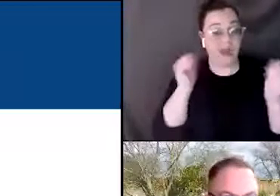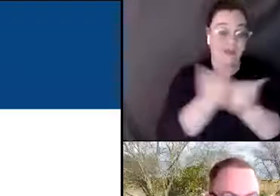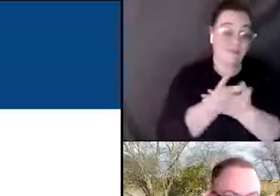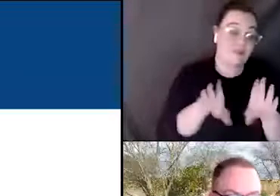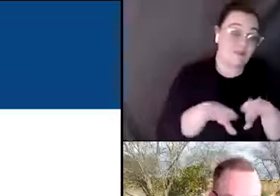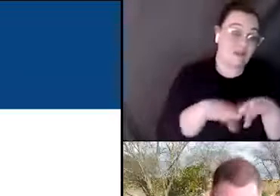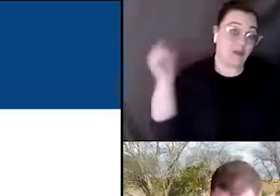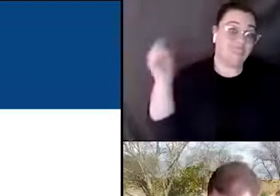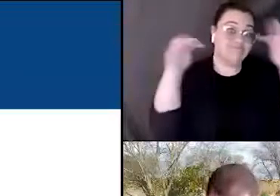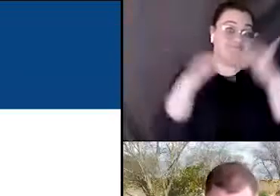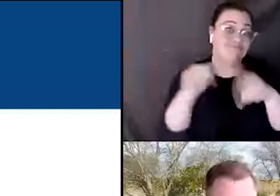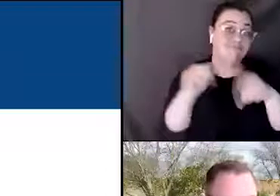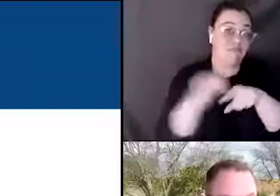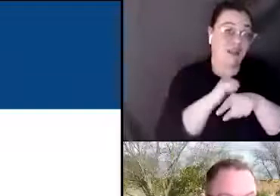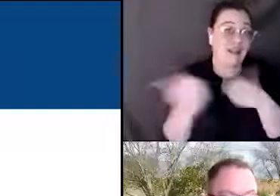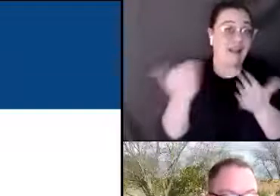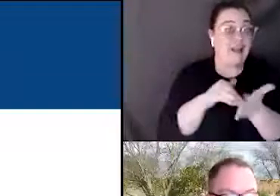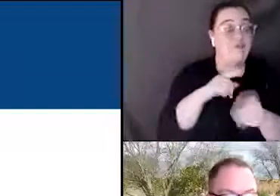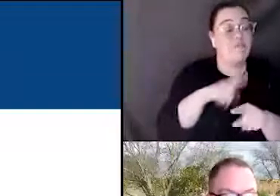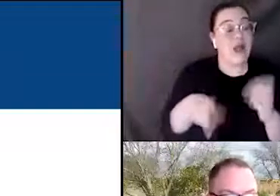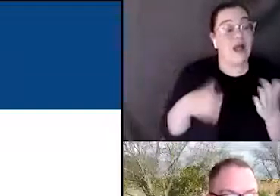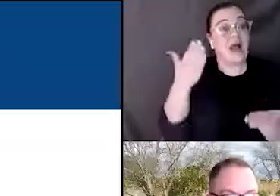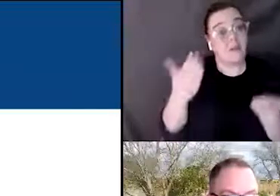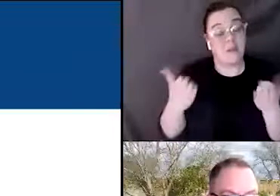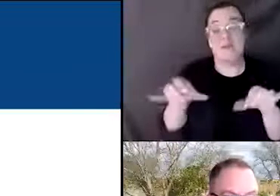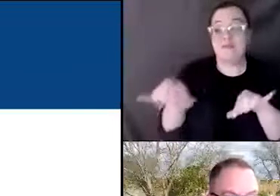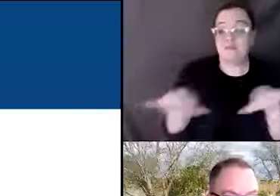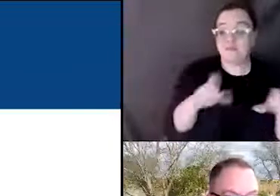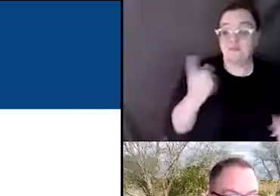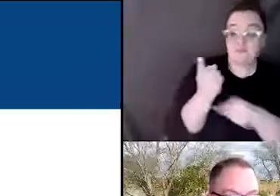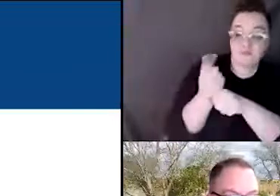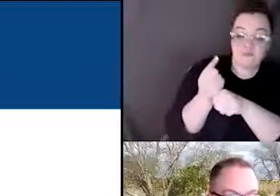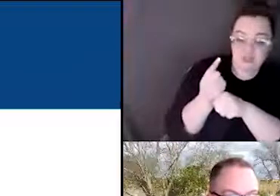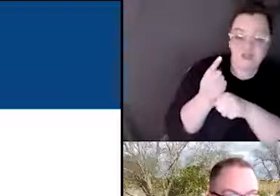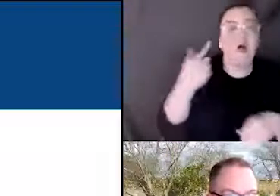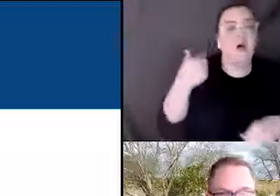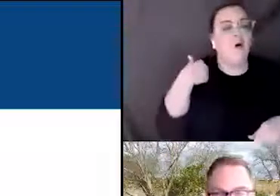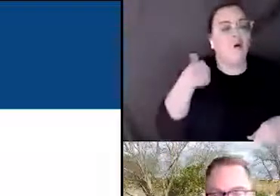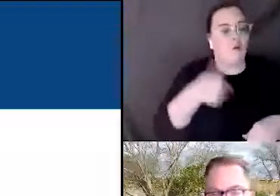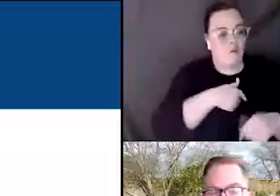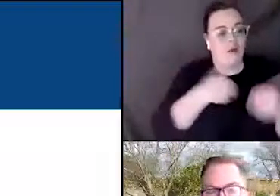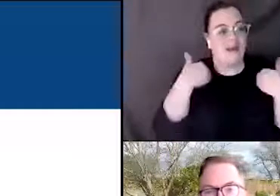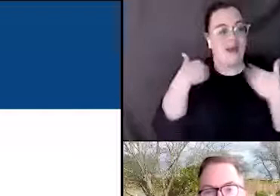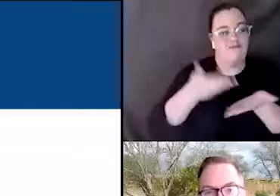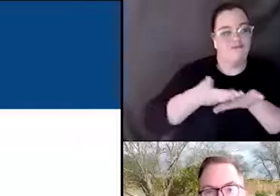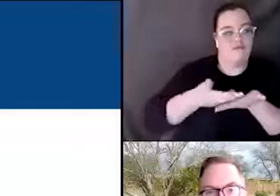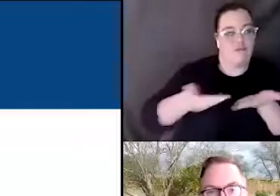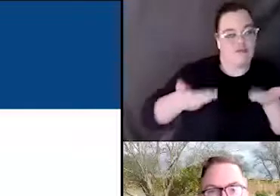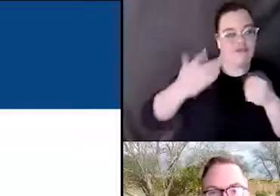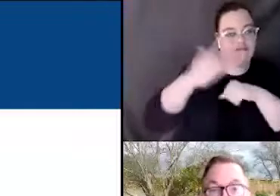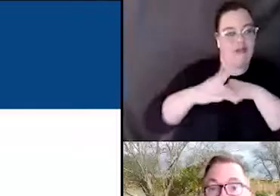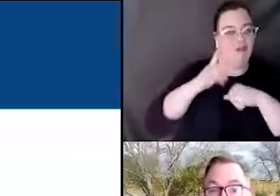for drills. But as we did last year, and we have still available this year, we do have some resources to help you